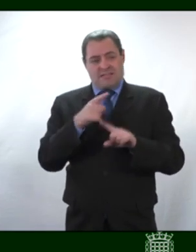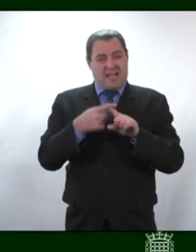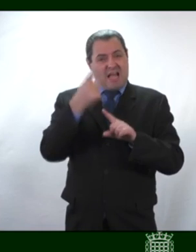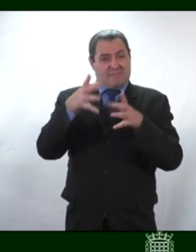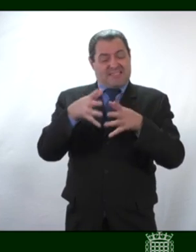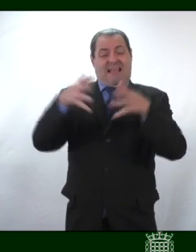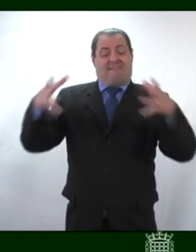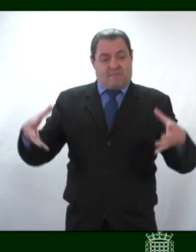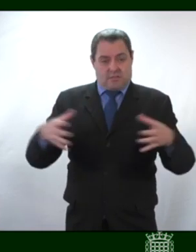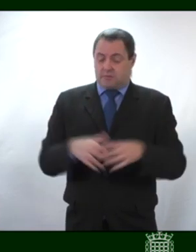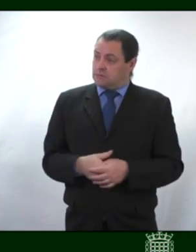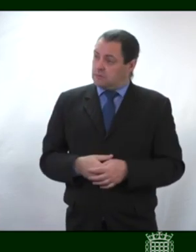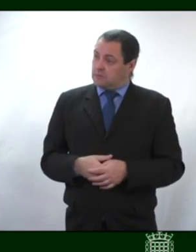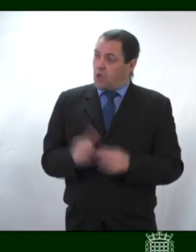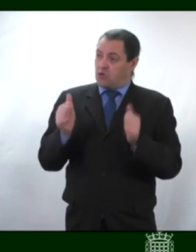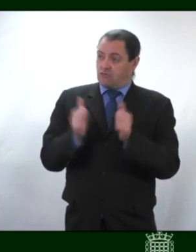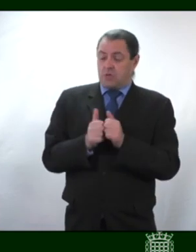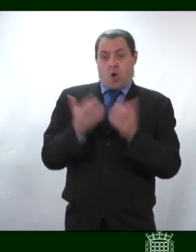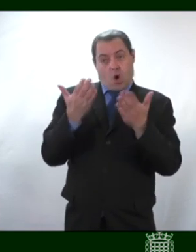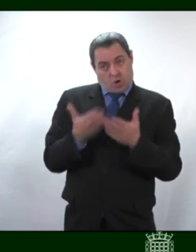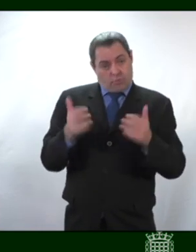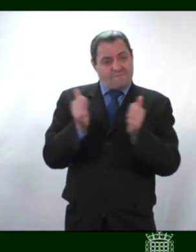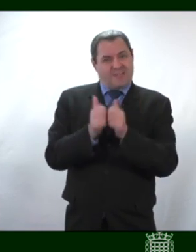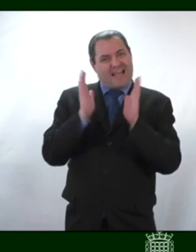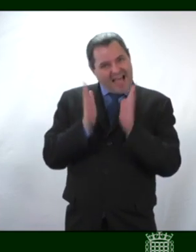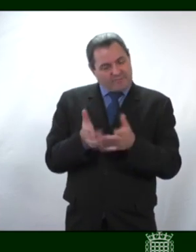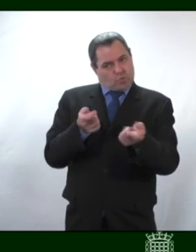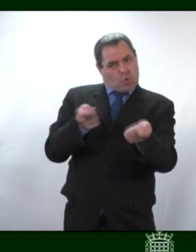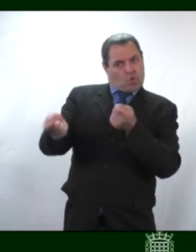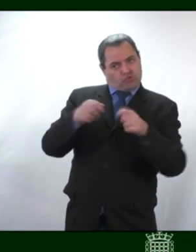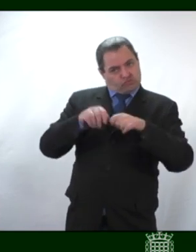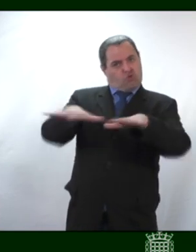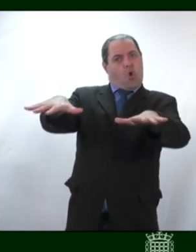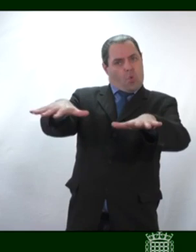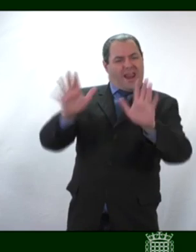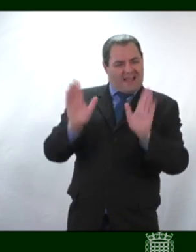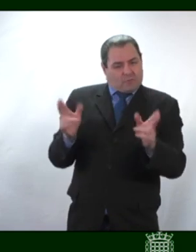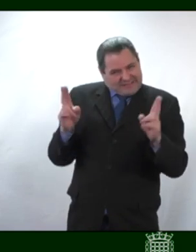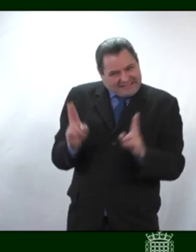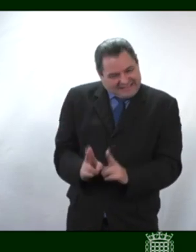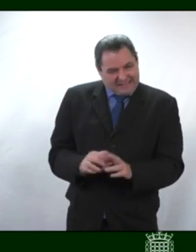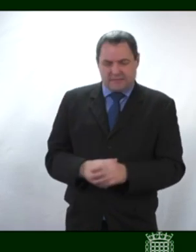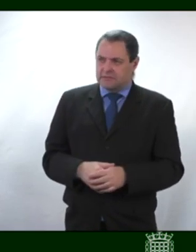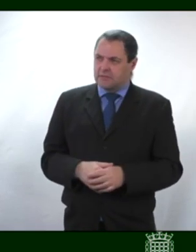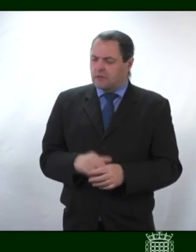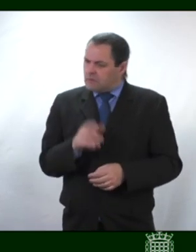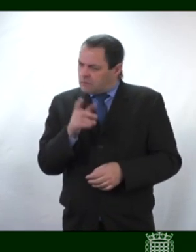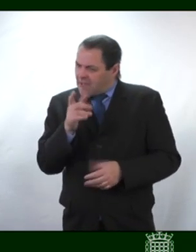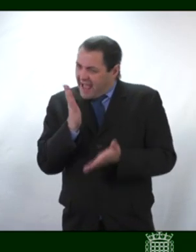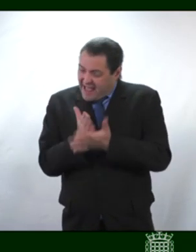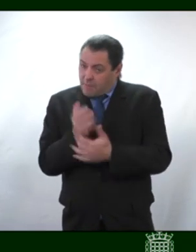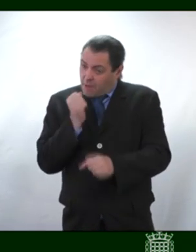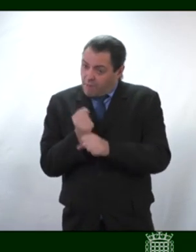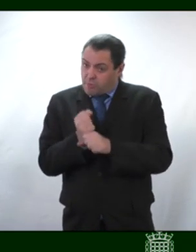with my right honourable friend that we must act now to control the spread of the virus. But can he assure me that the government is doing all that it can to